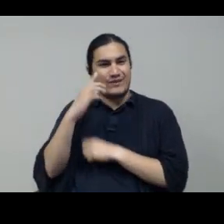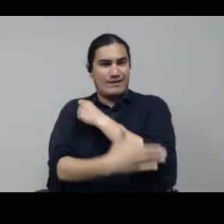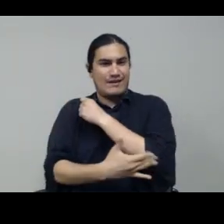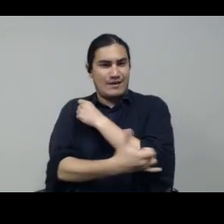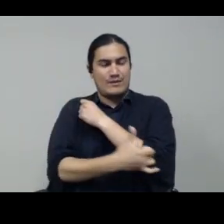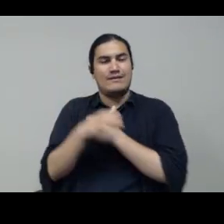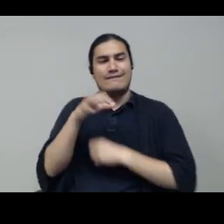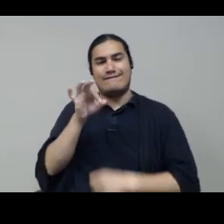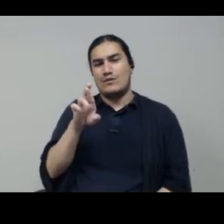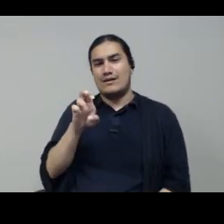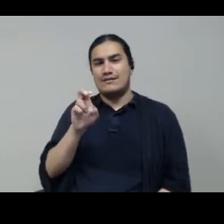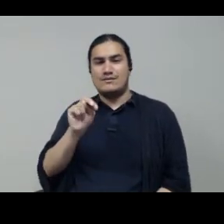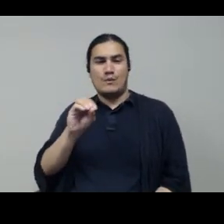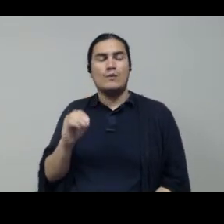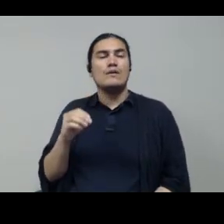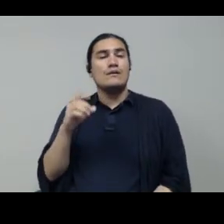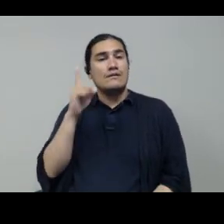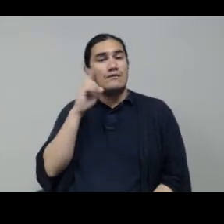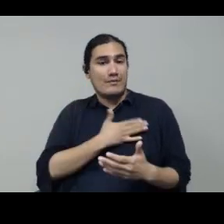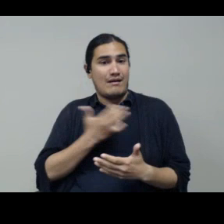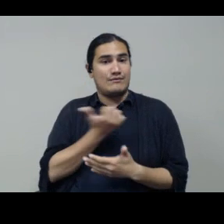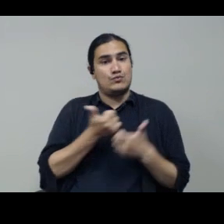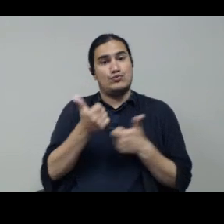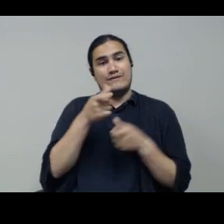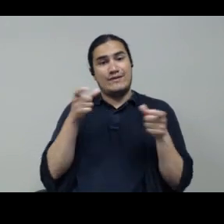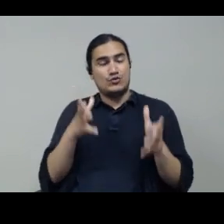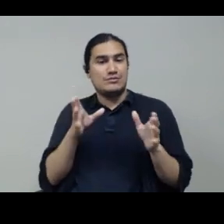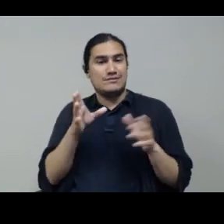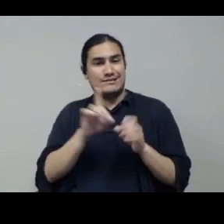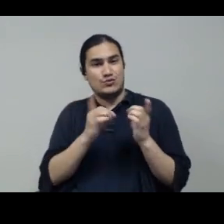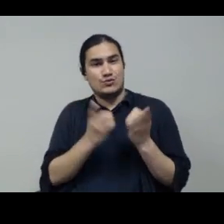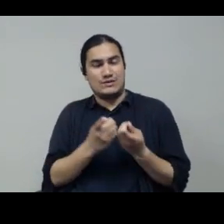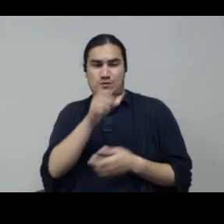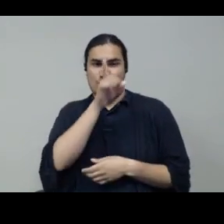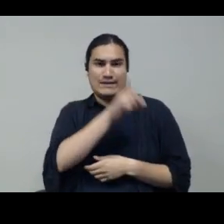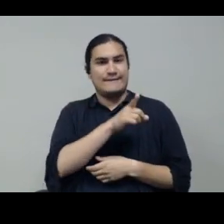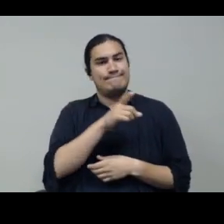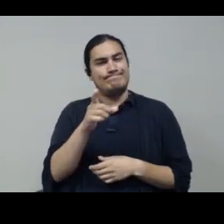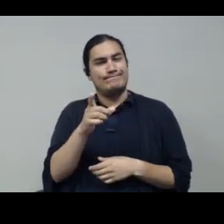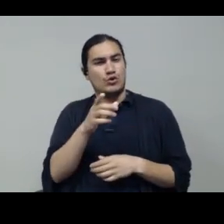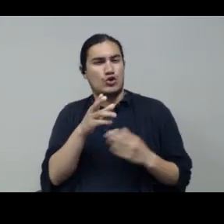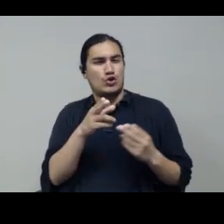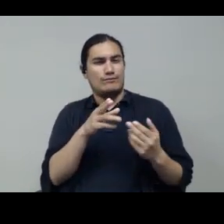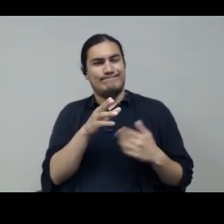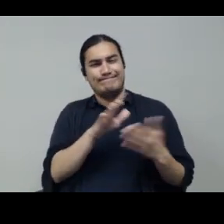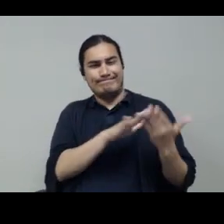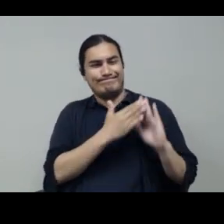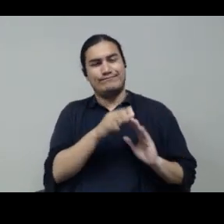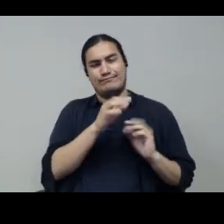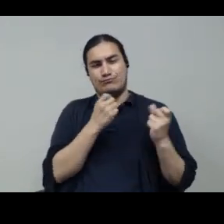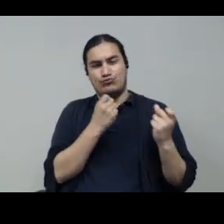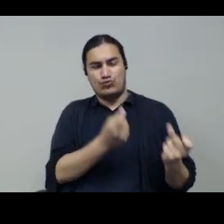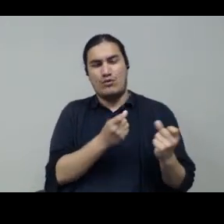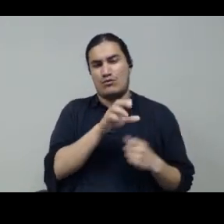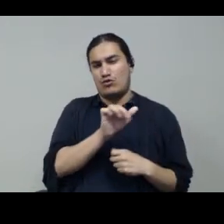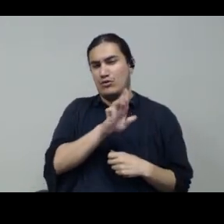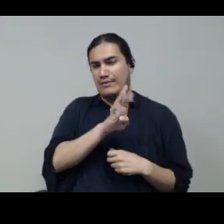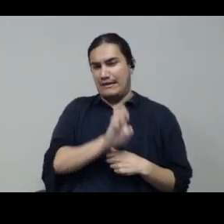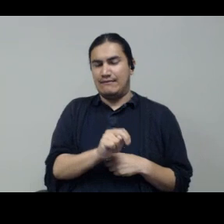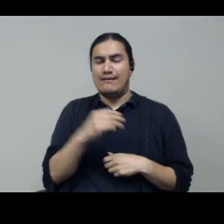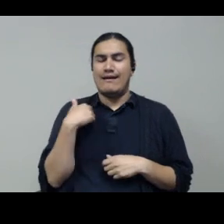my supervisor district, I serve in one of the 2 truly urban districts, and we have 3 rural districts. And